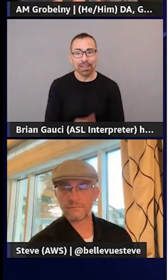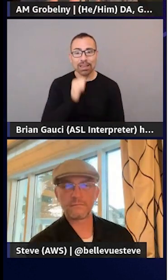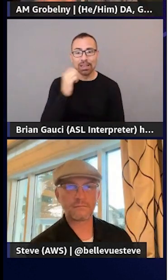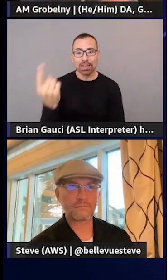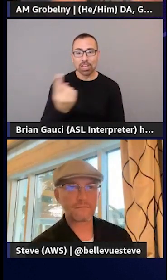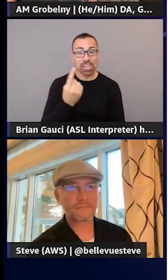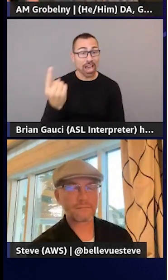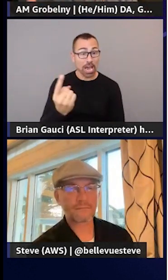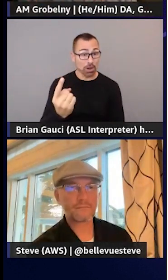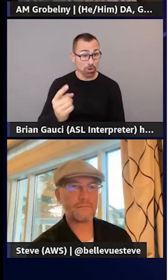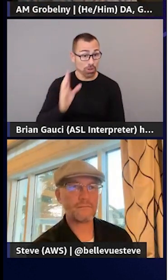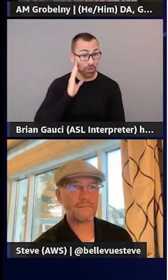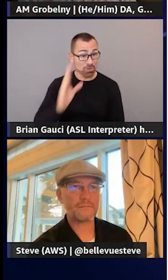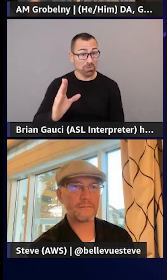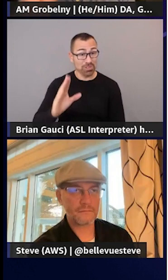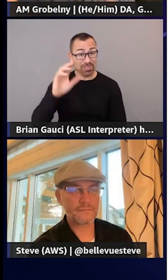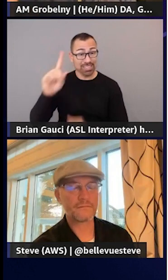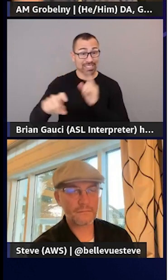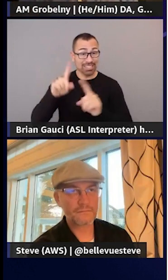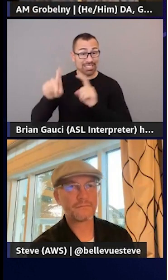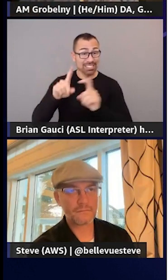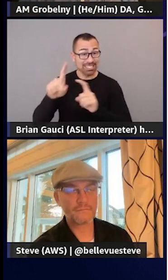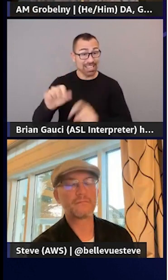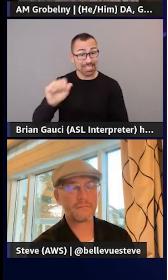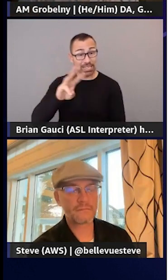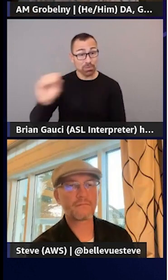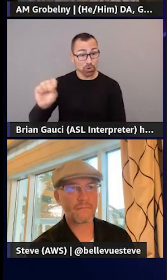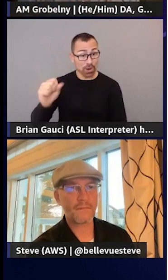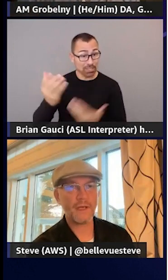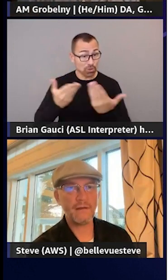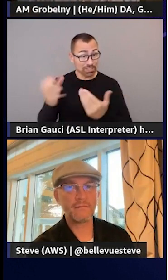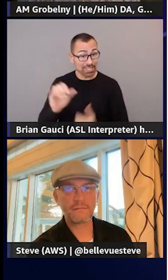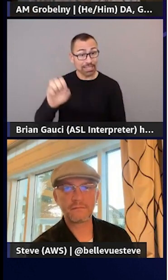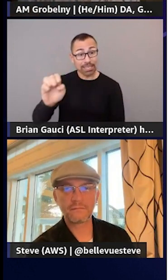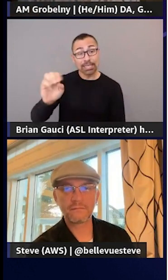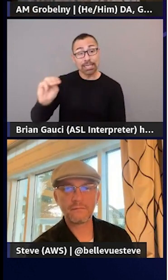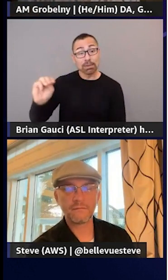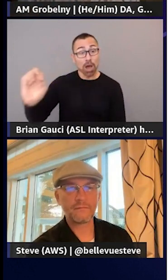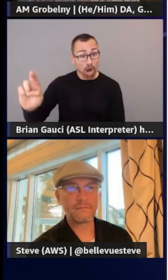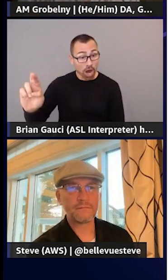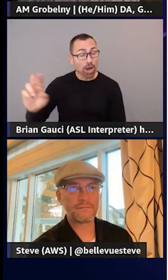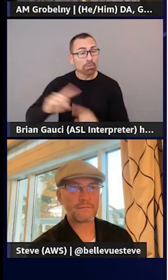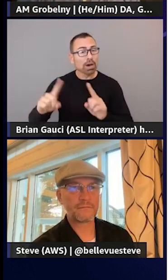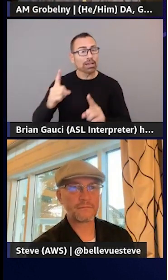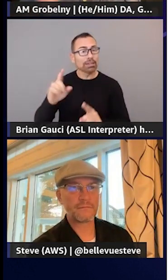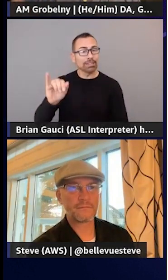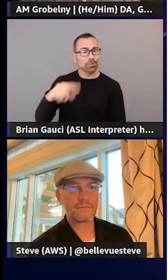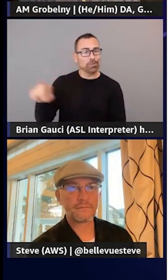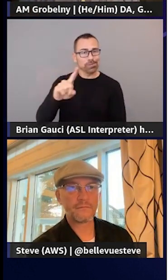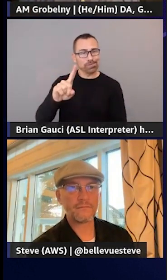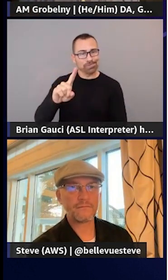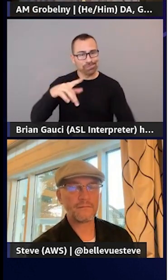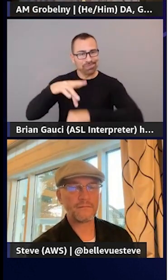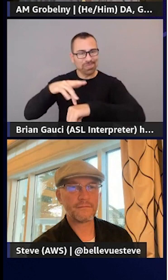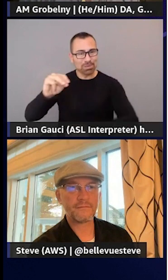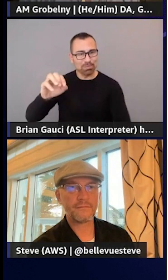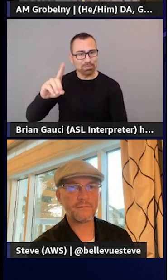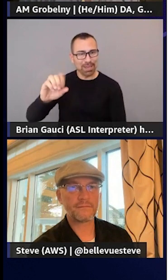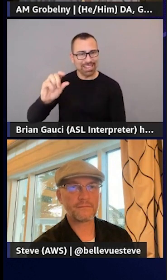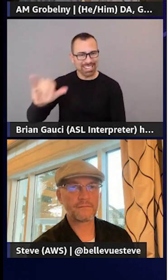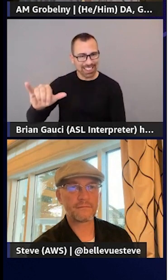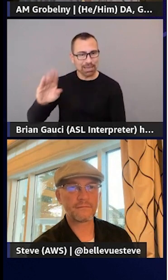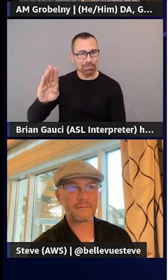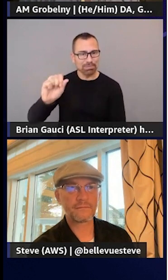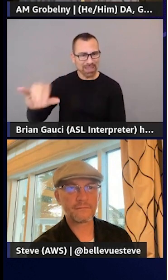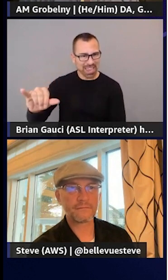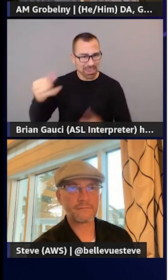test out AWS services like EMR, like we're doing right now, if you go play at Mandalay Bay, you'll also get to learn